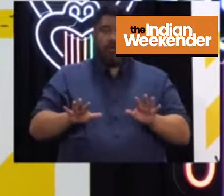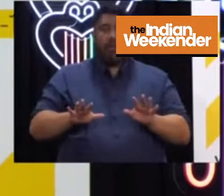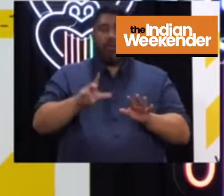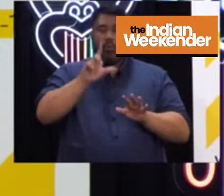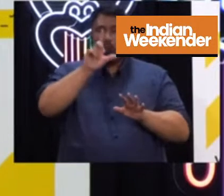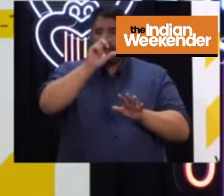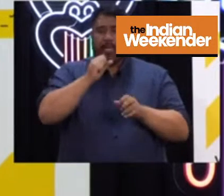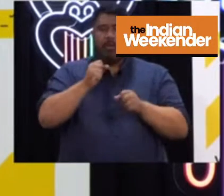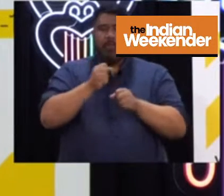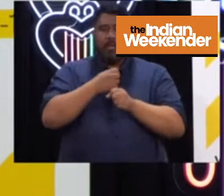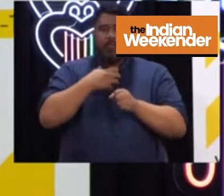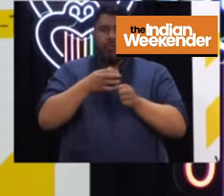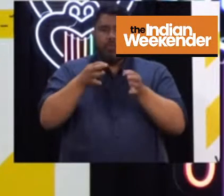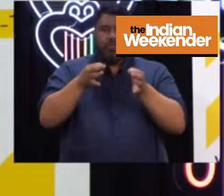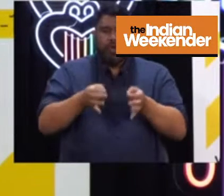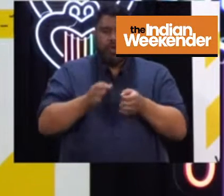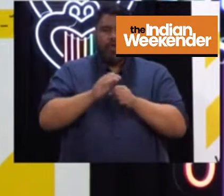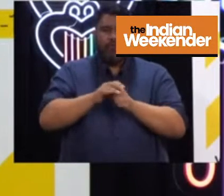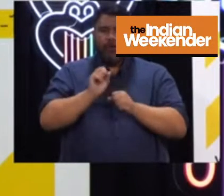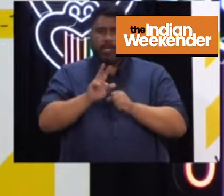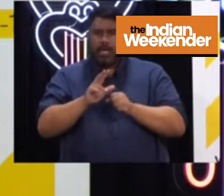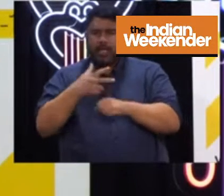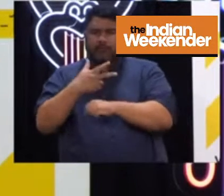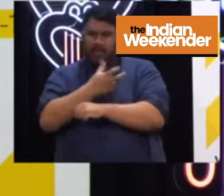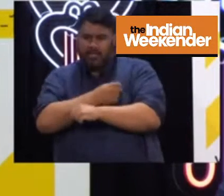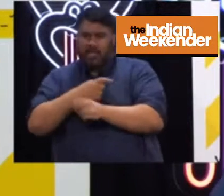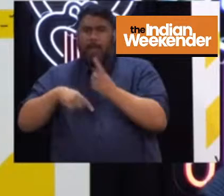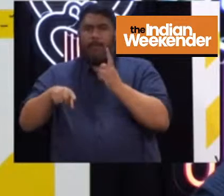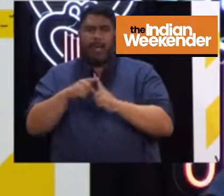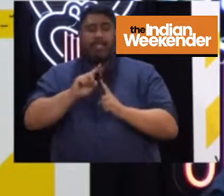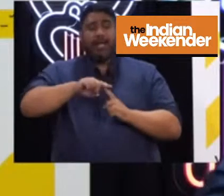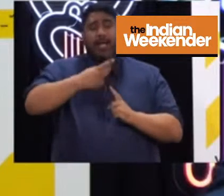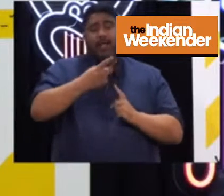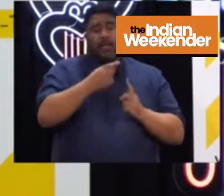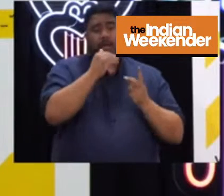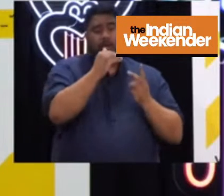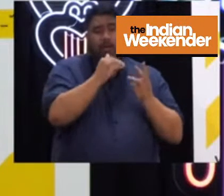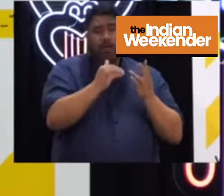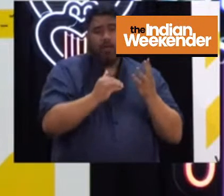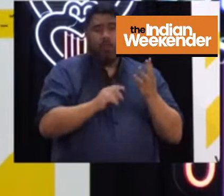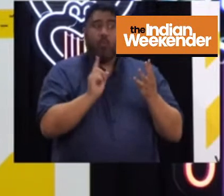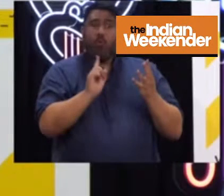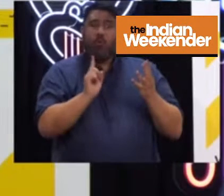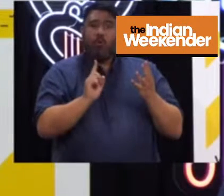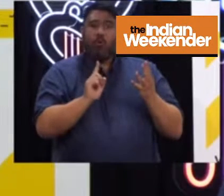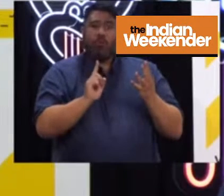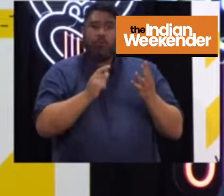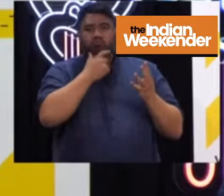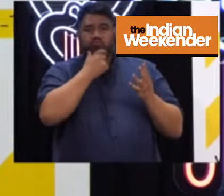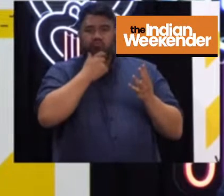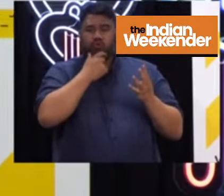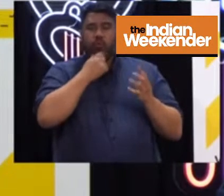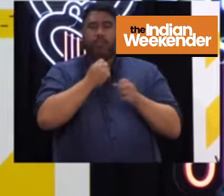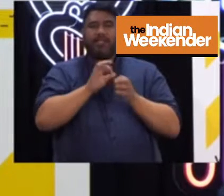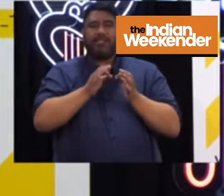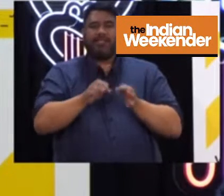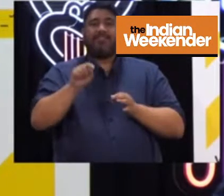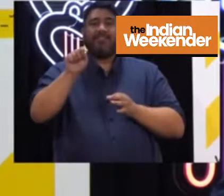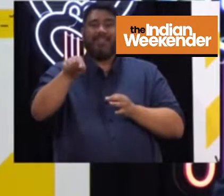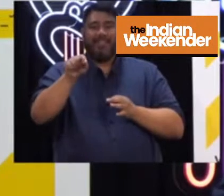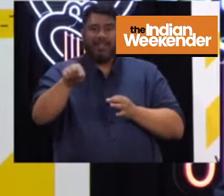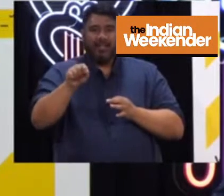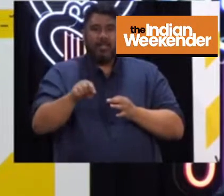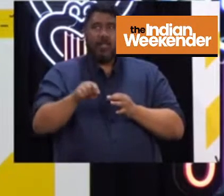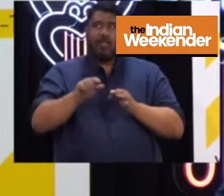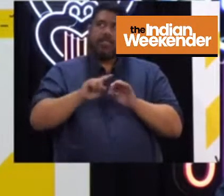together around vaccination to continue to keep the highest levels of safety and freedoms as possible. But you'll see every country still using